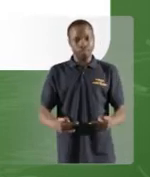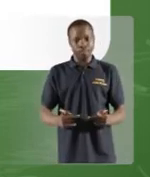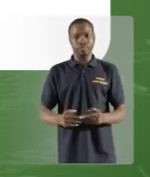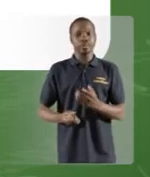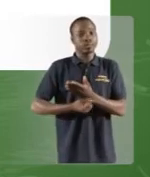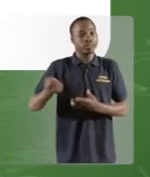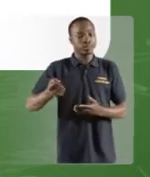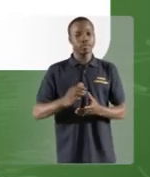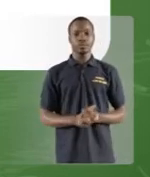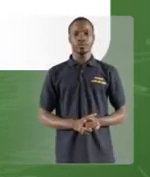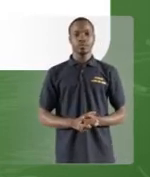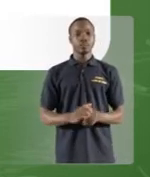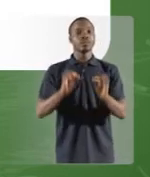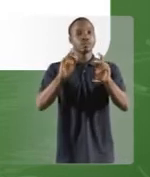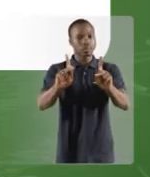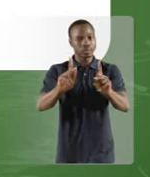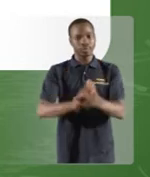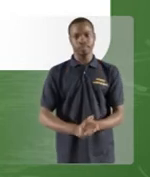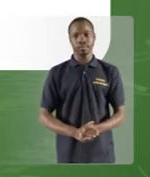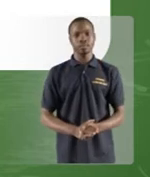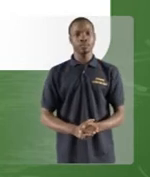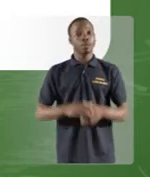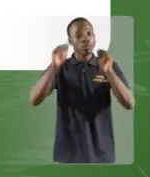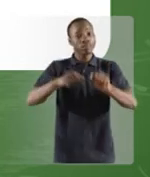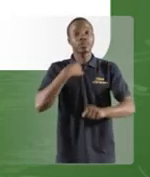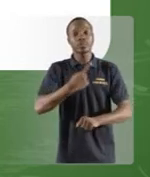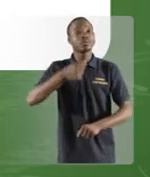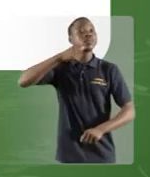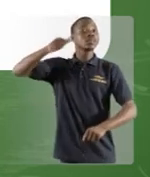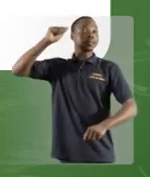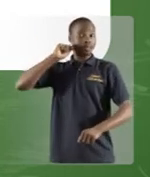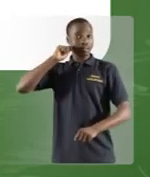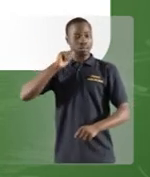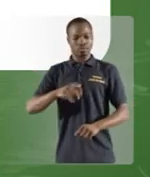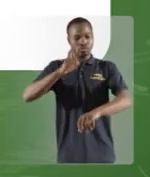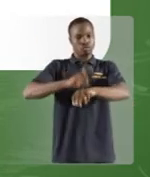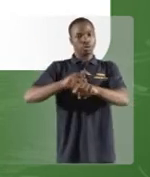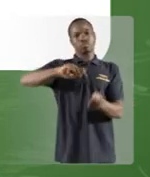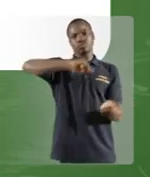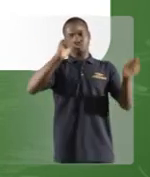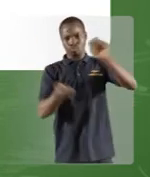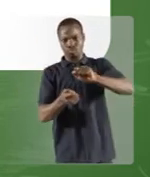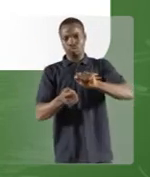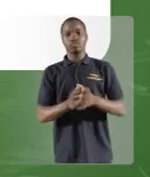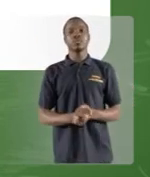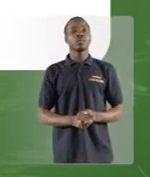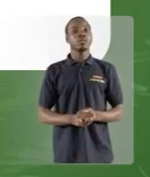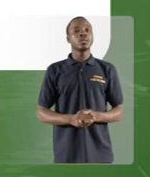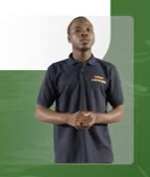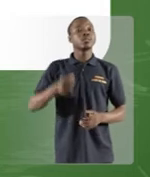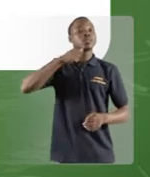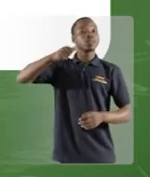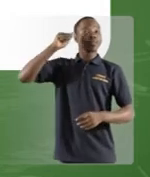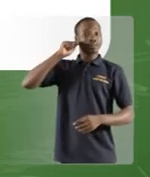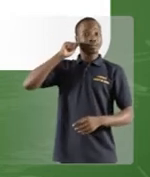But if I say yesterday, the tense is going to change. Yesterday,